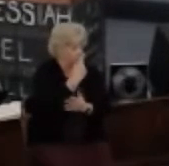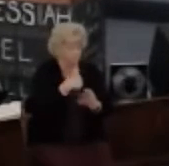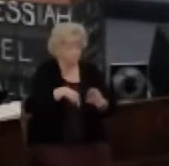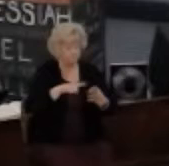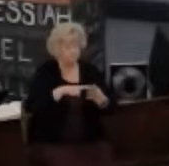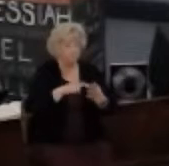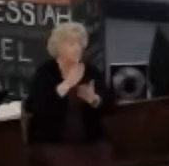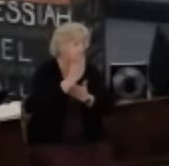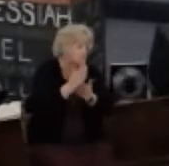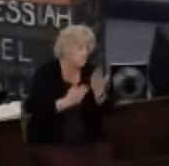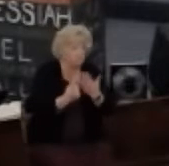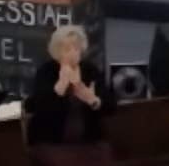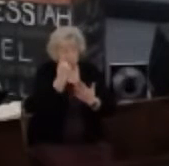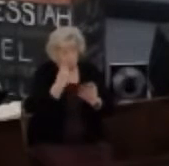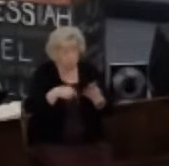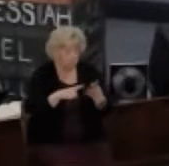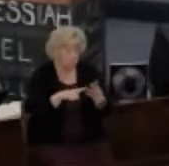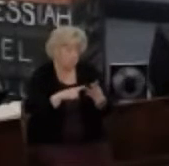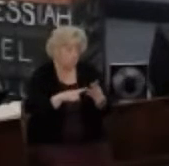somebody,